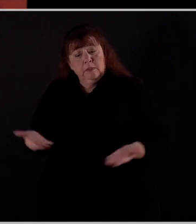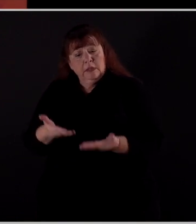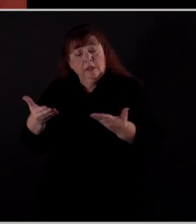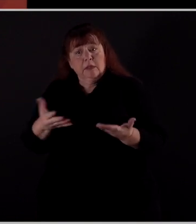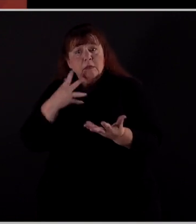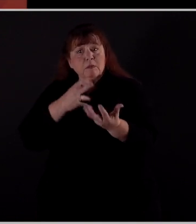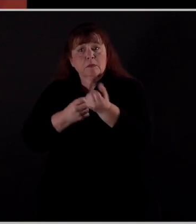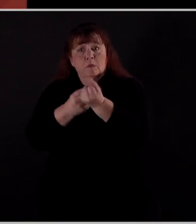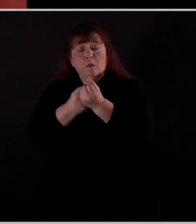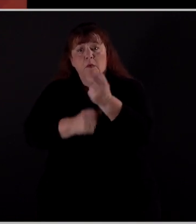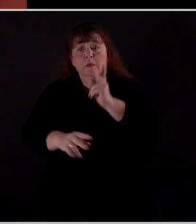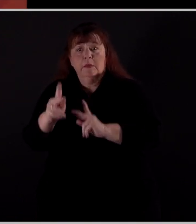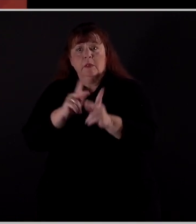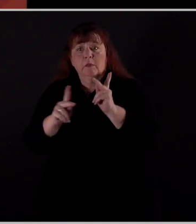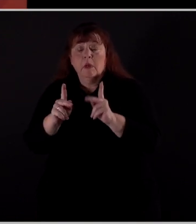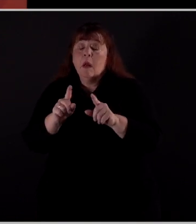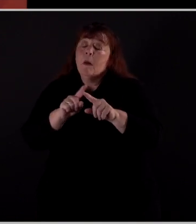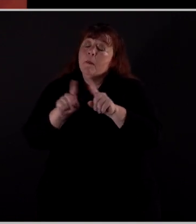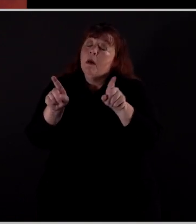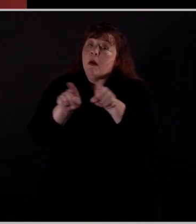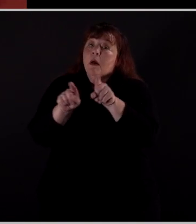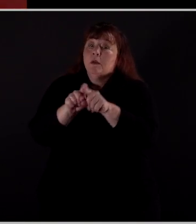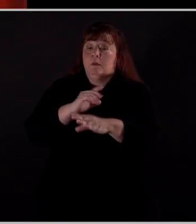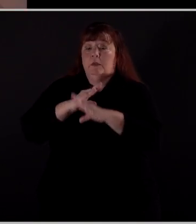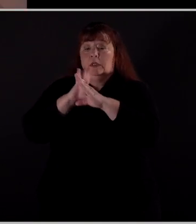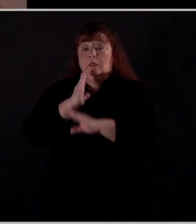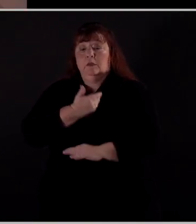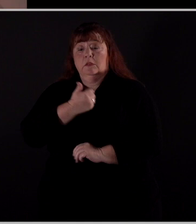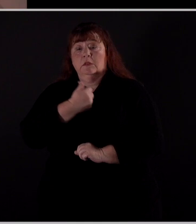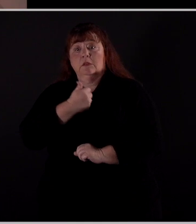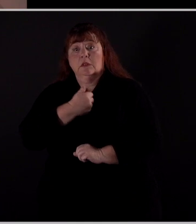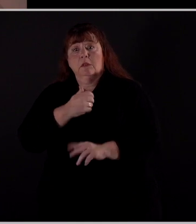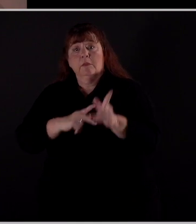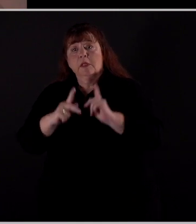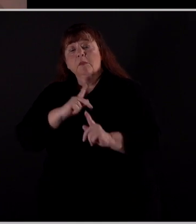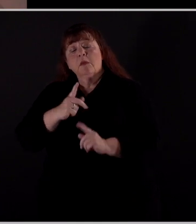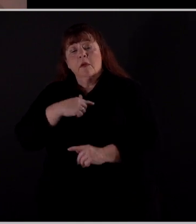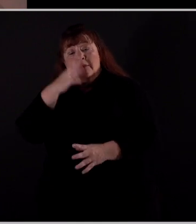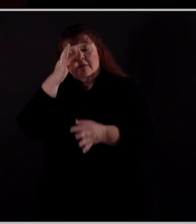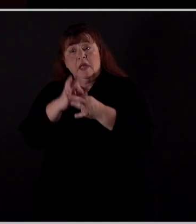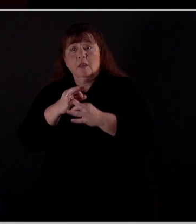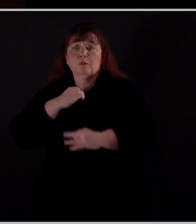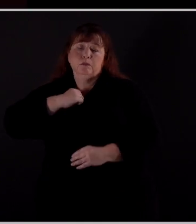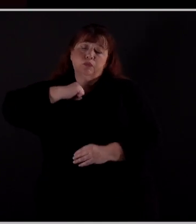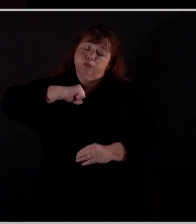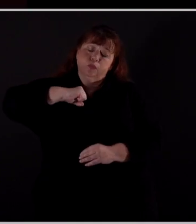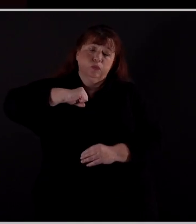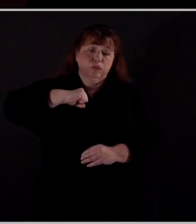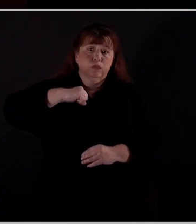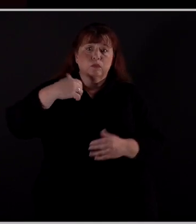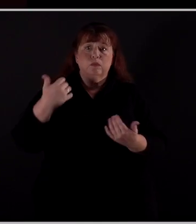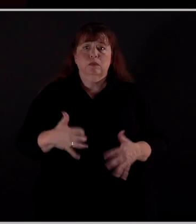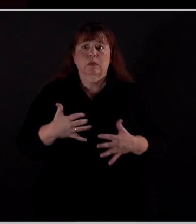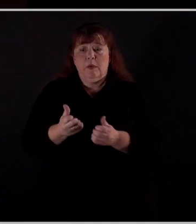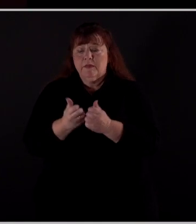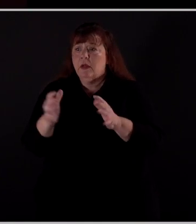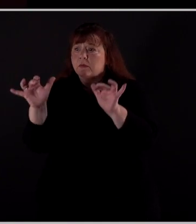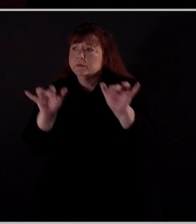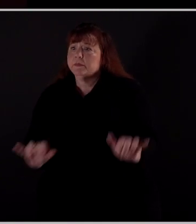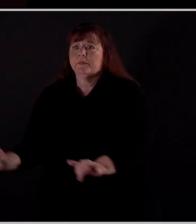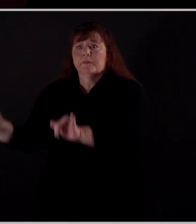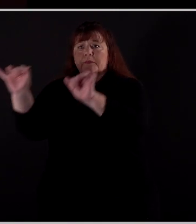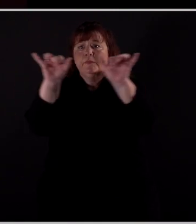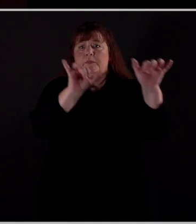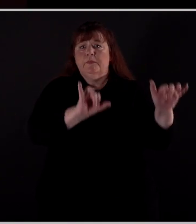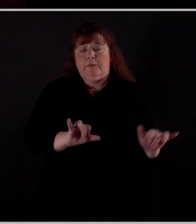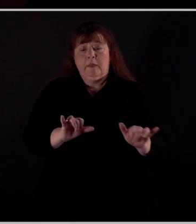for people, but we also have to protect ourselves. People of faith are resilient. We have several things in common, but one